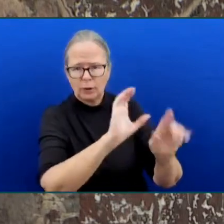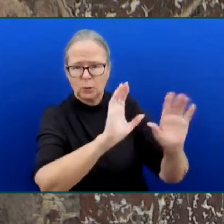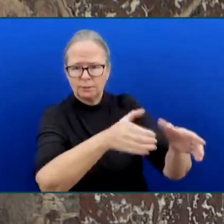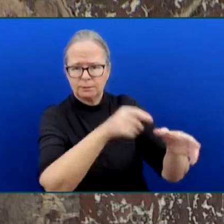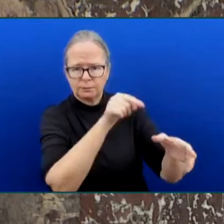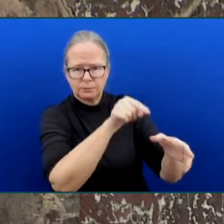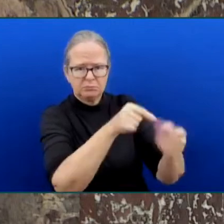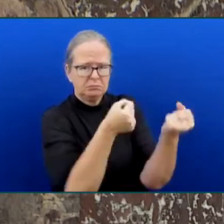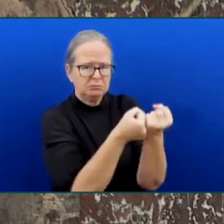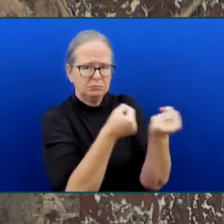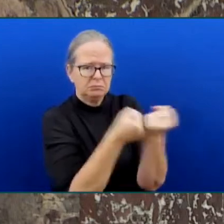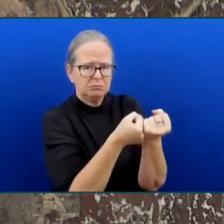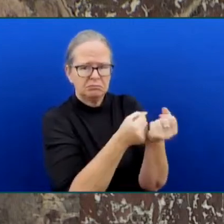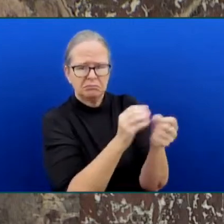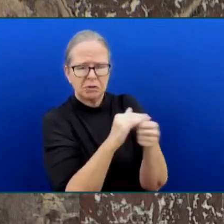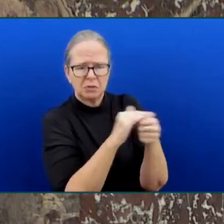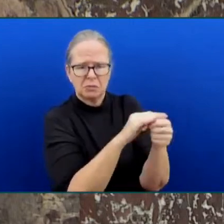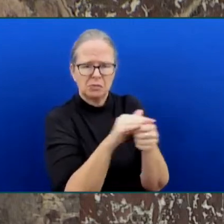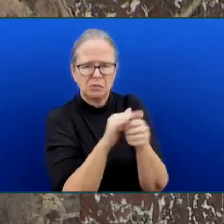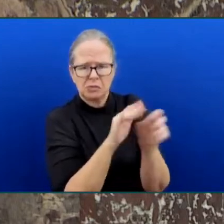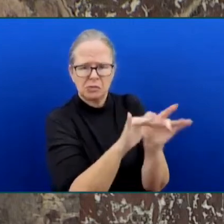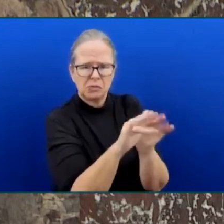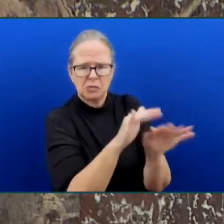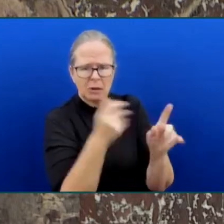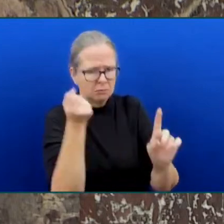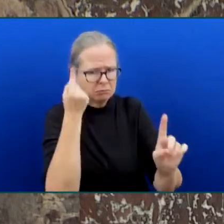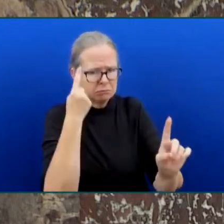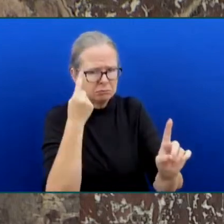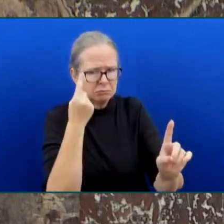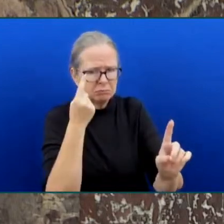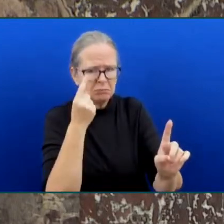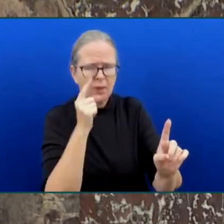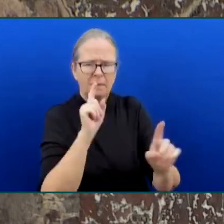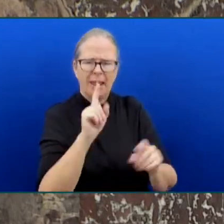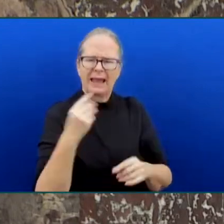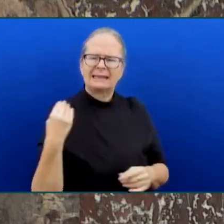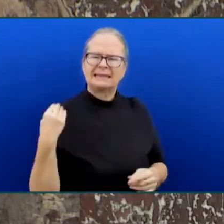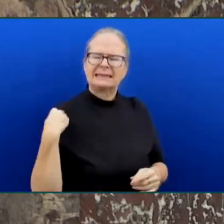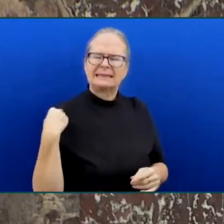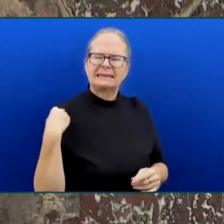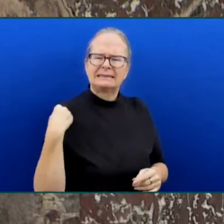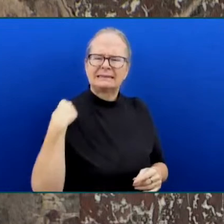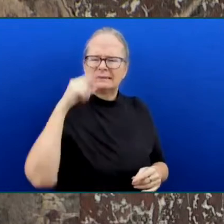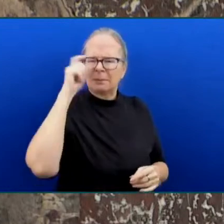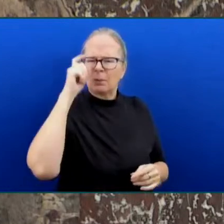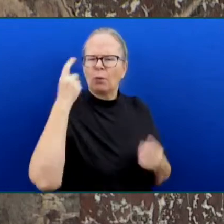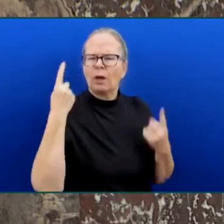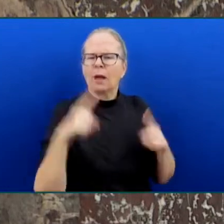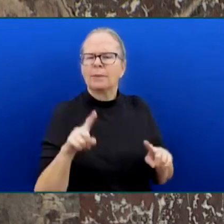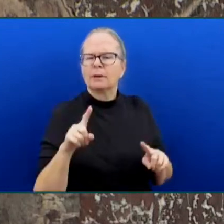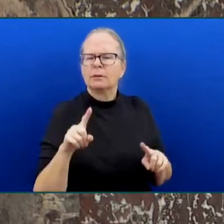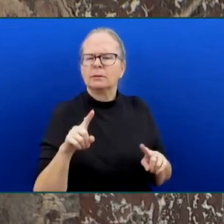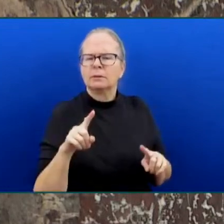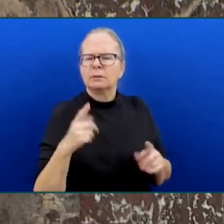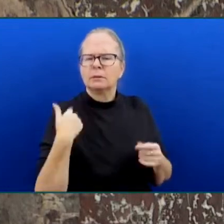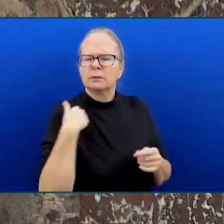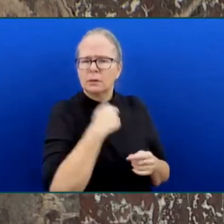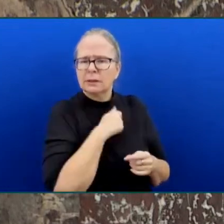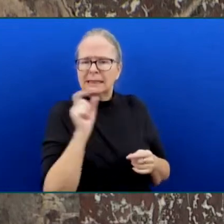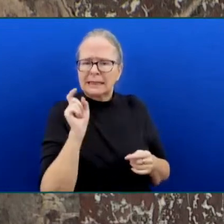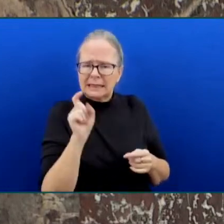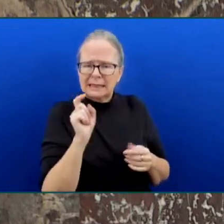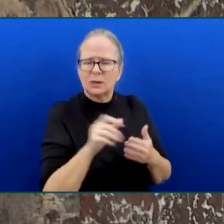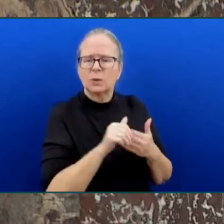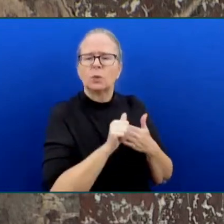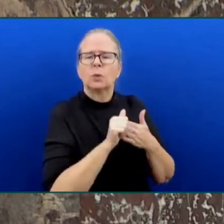But standing up after the summer we had, for British Columbia to be a leader on climate change is an important thing.